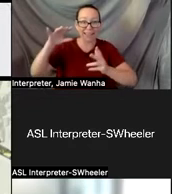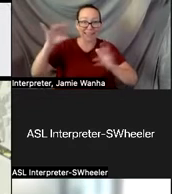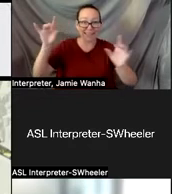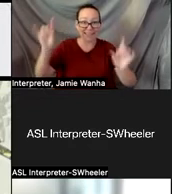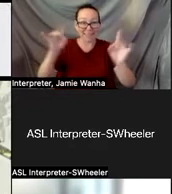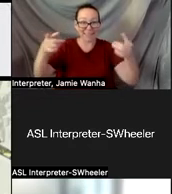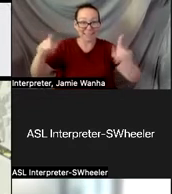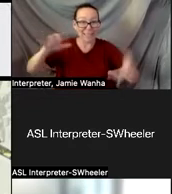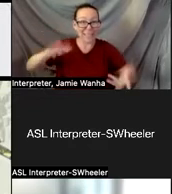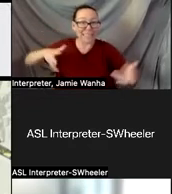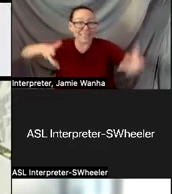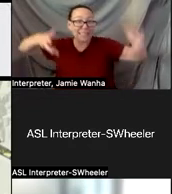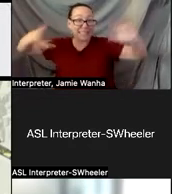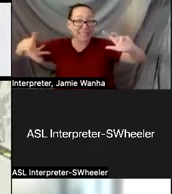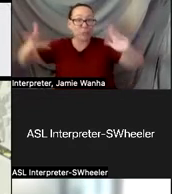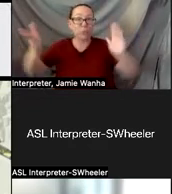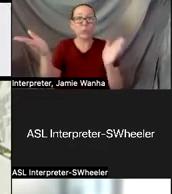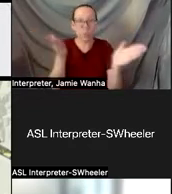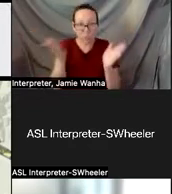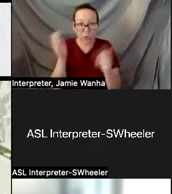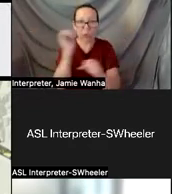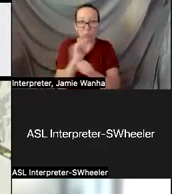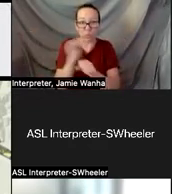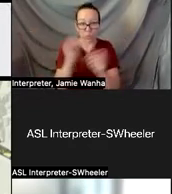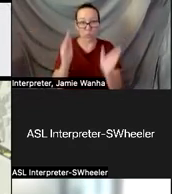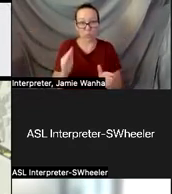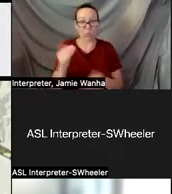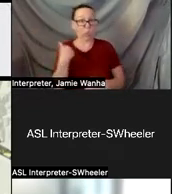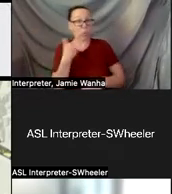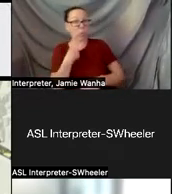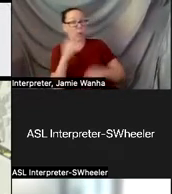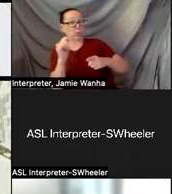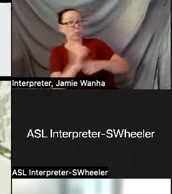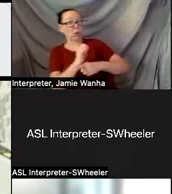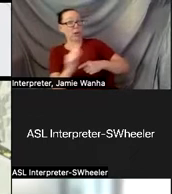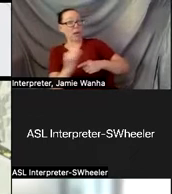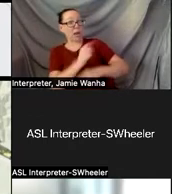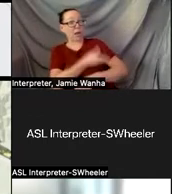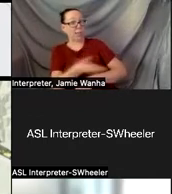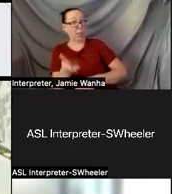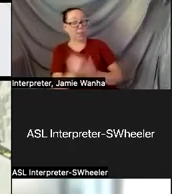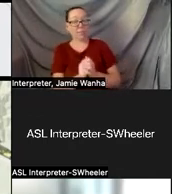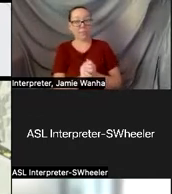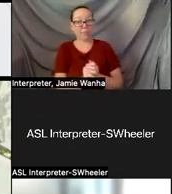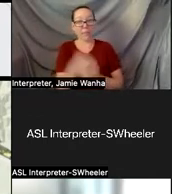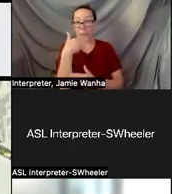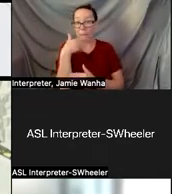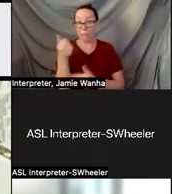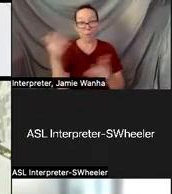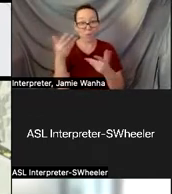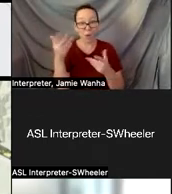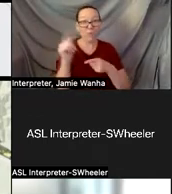are doing is taking that extra effort to train them. So it's always better to train folks before